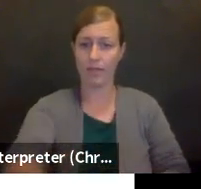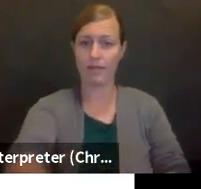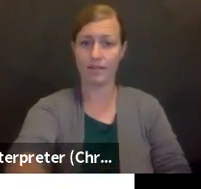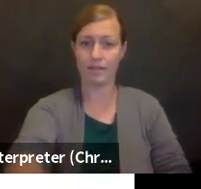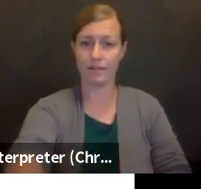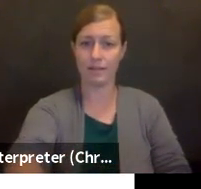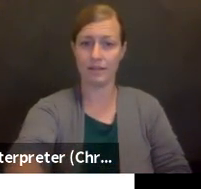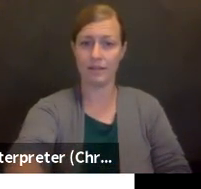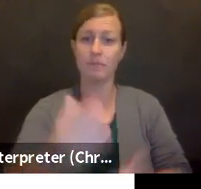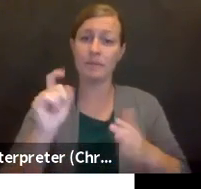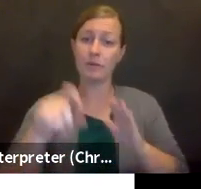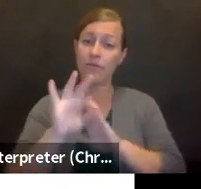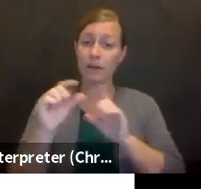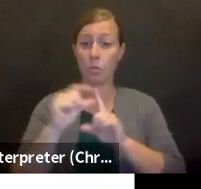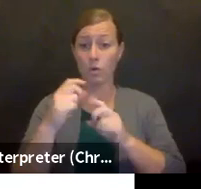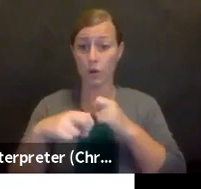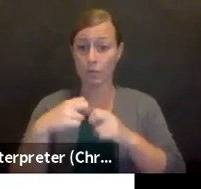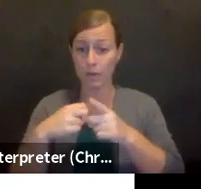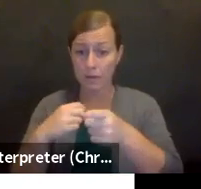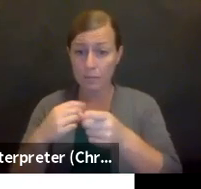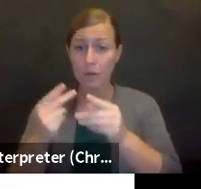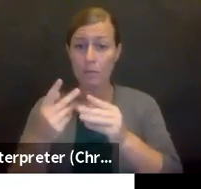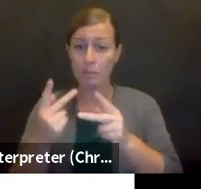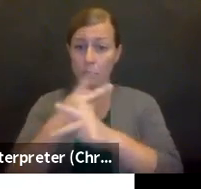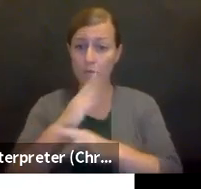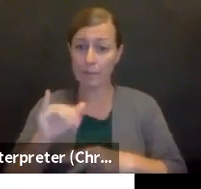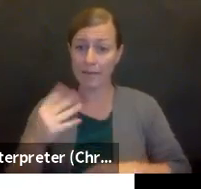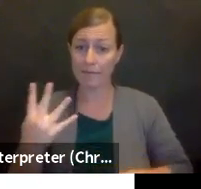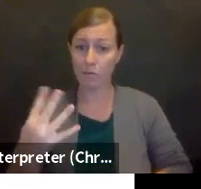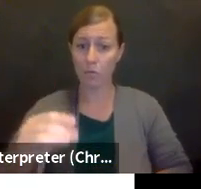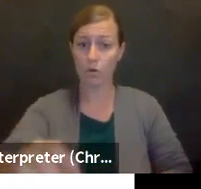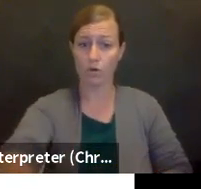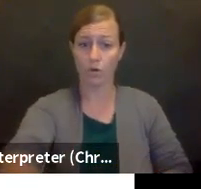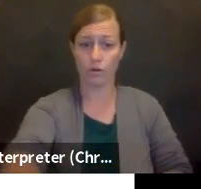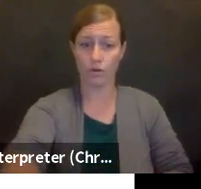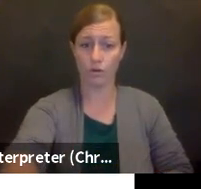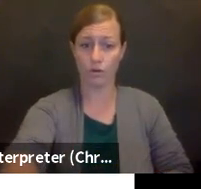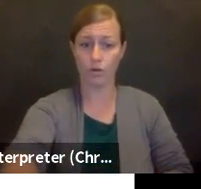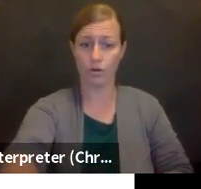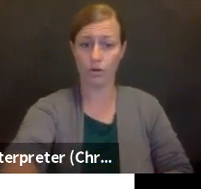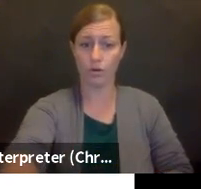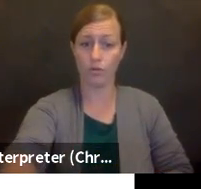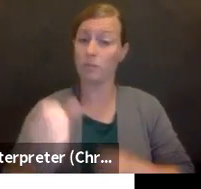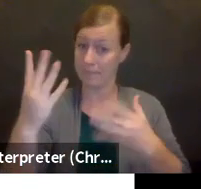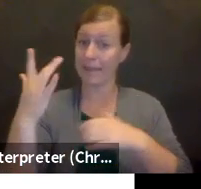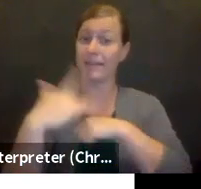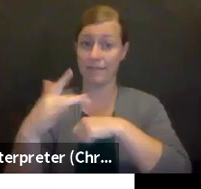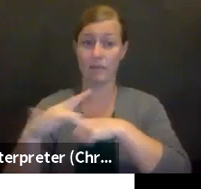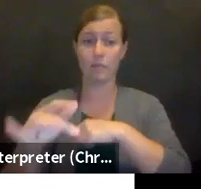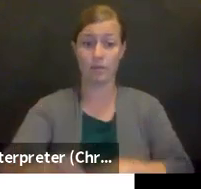maybe a word problem. So this one's multiply by 4. So there's a lot of them available.